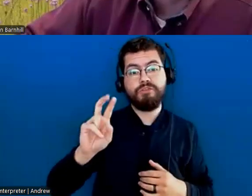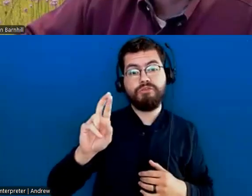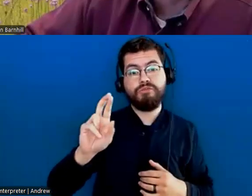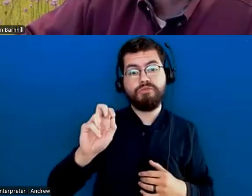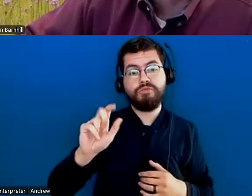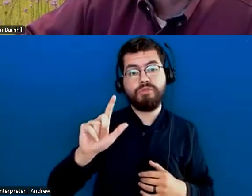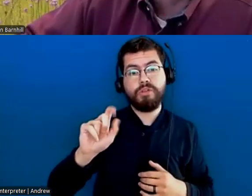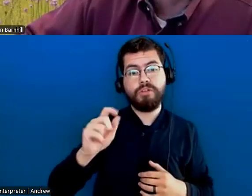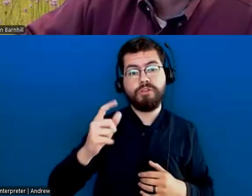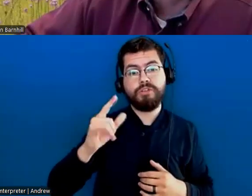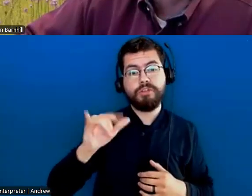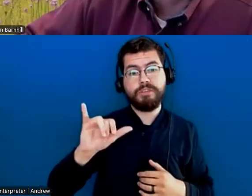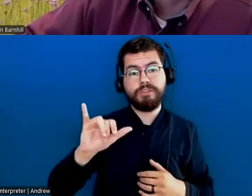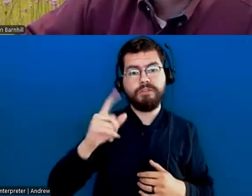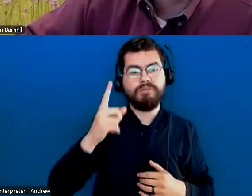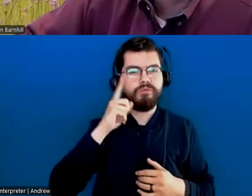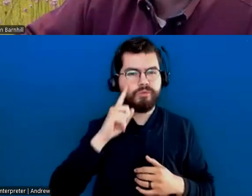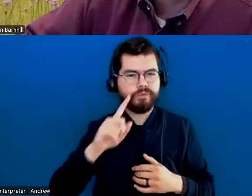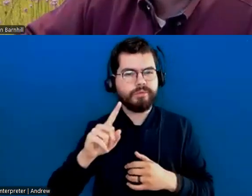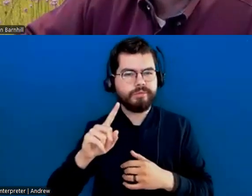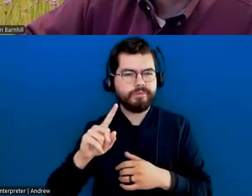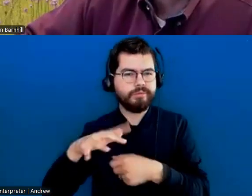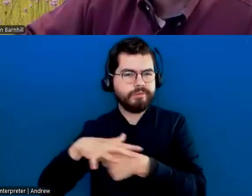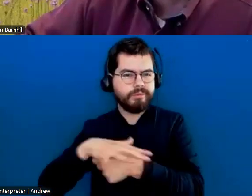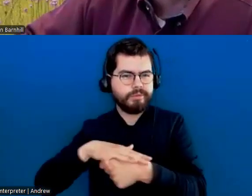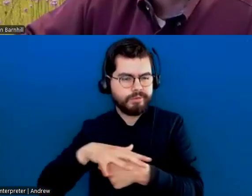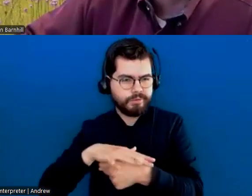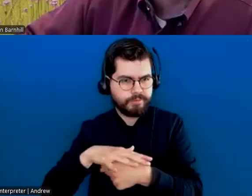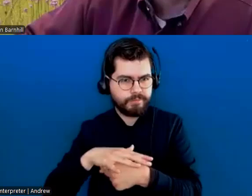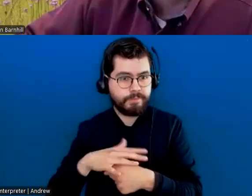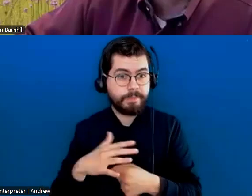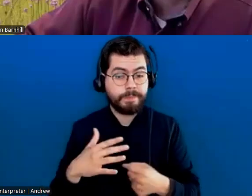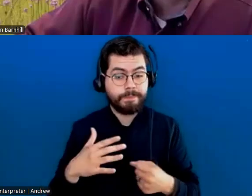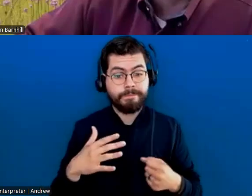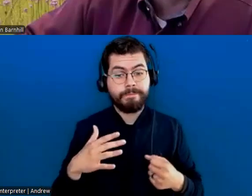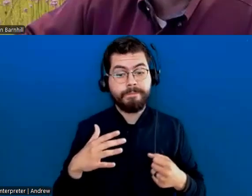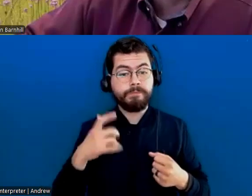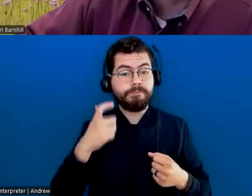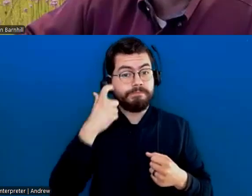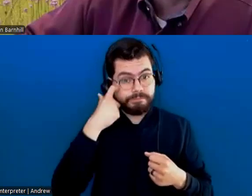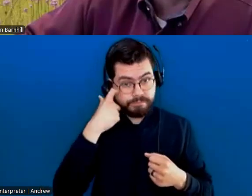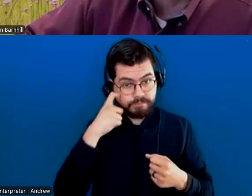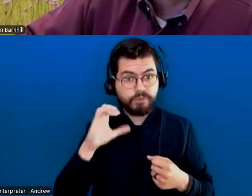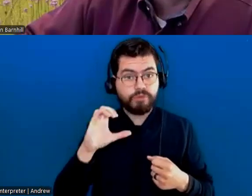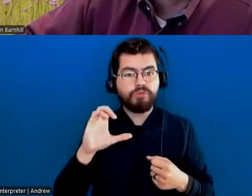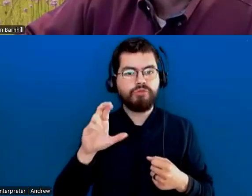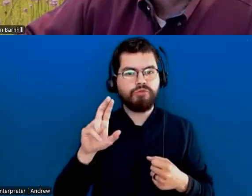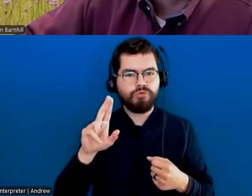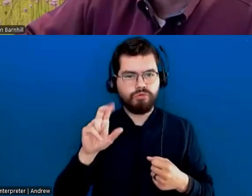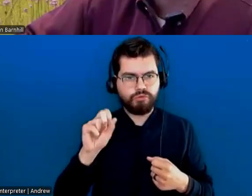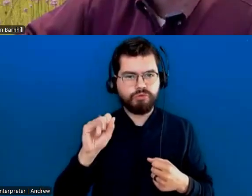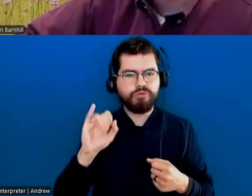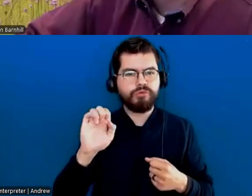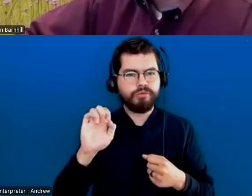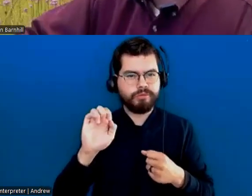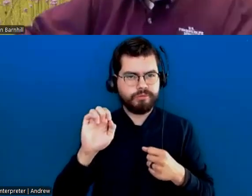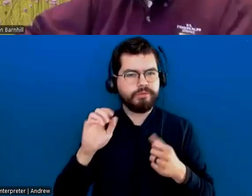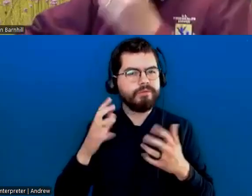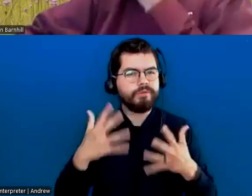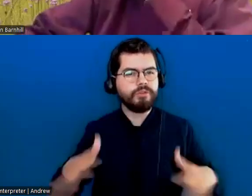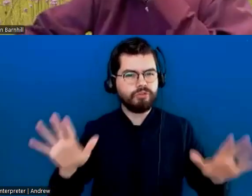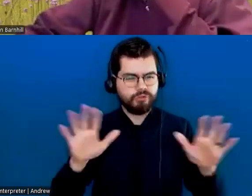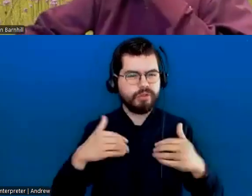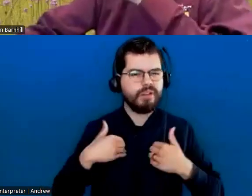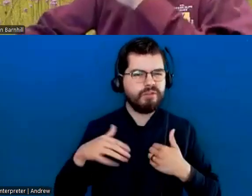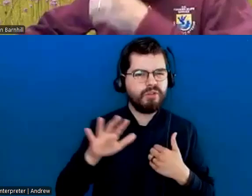up a cruise on it and looking at about 800,000 feet of loblolly pine in this Carolina Bay that we're